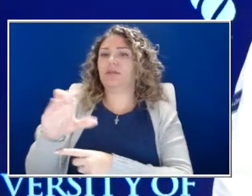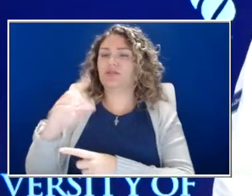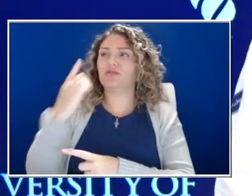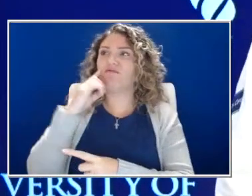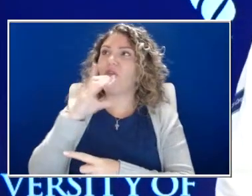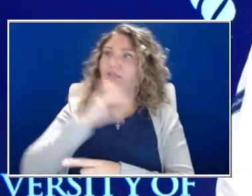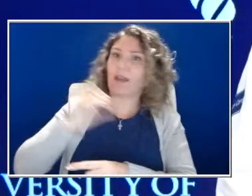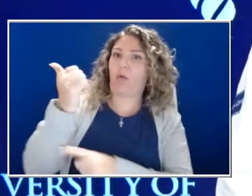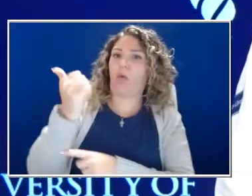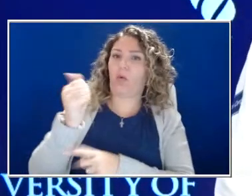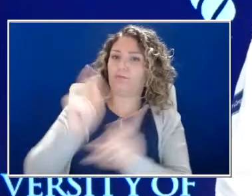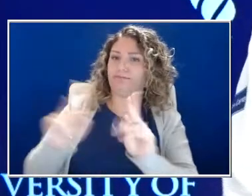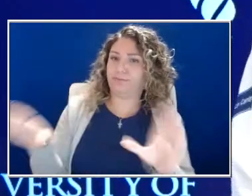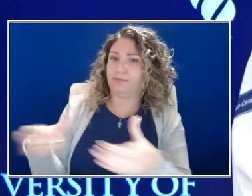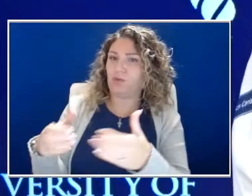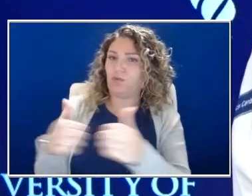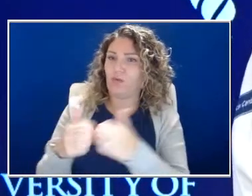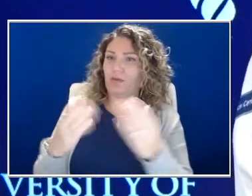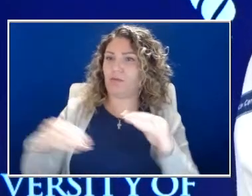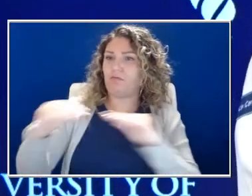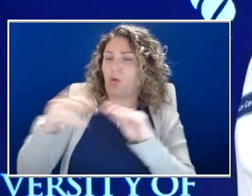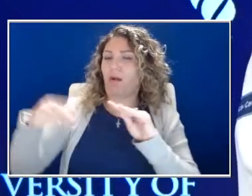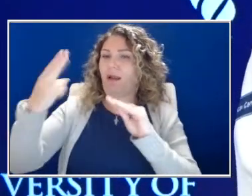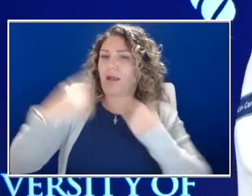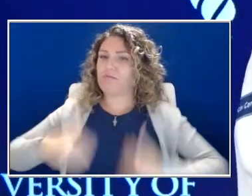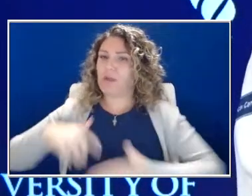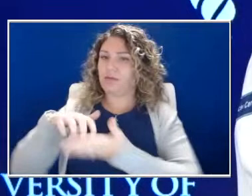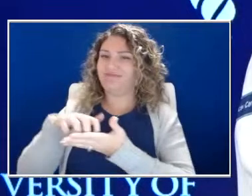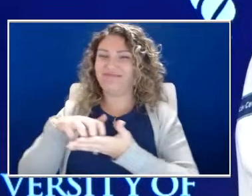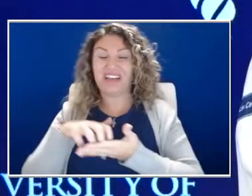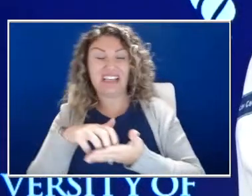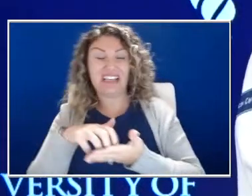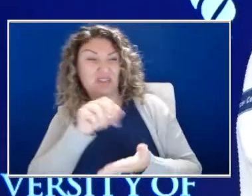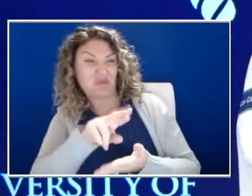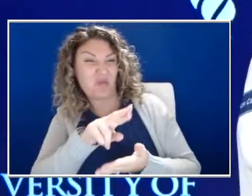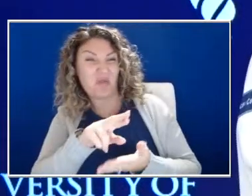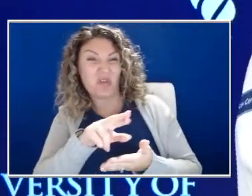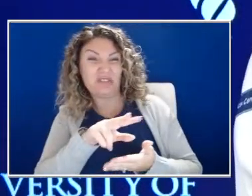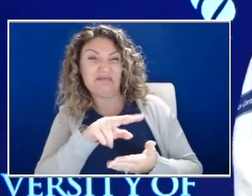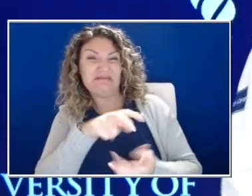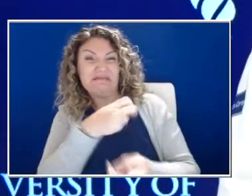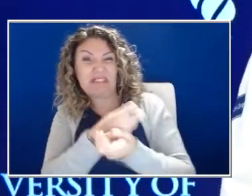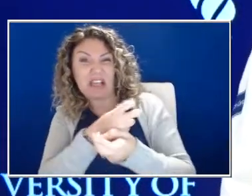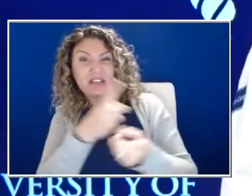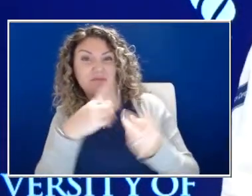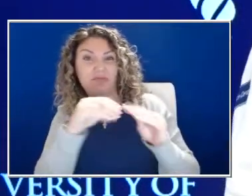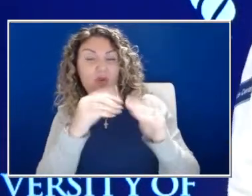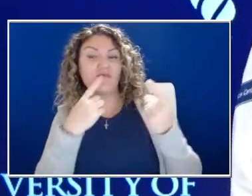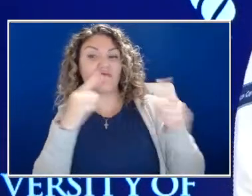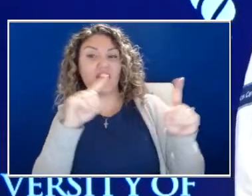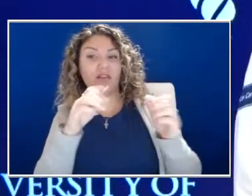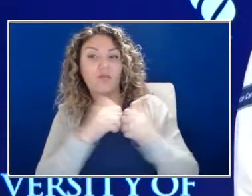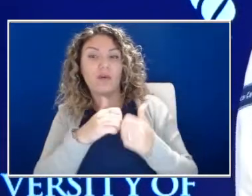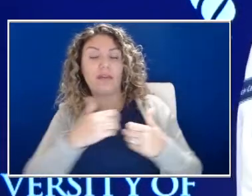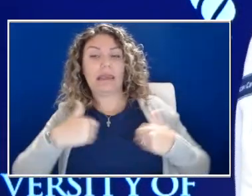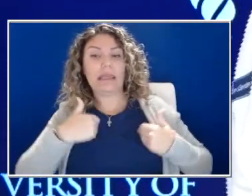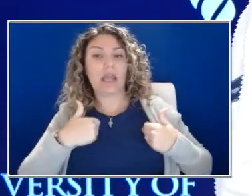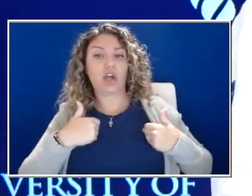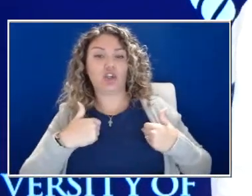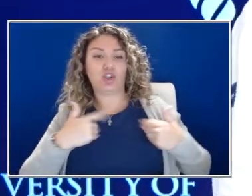in contrast to one that has more toxicities but also might be a bit more effective in younger fit patients. So these